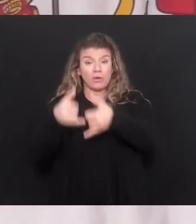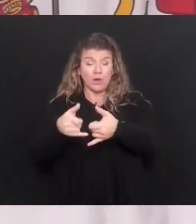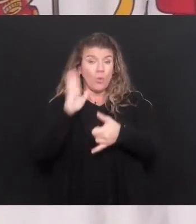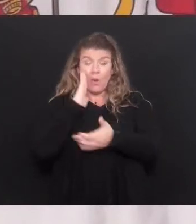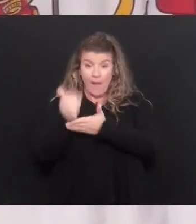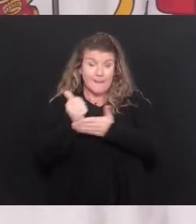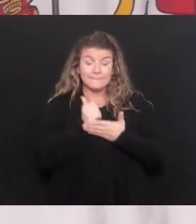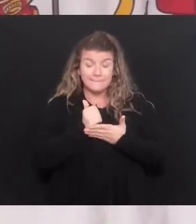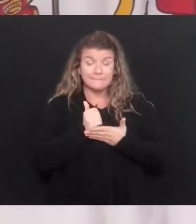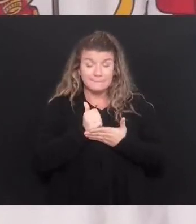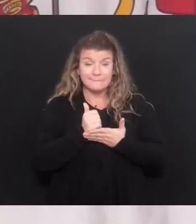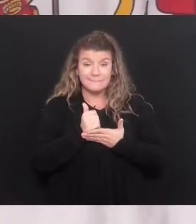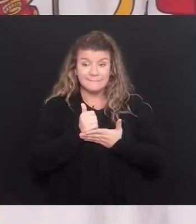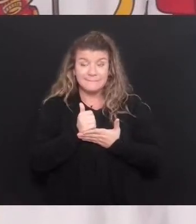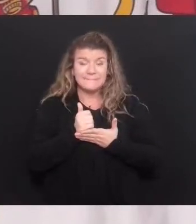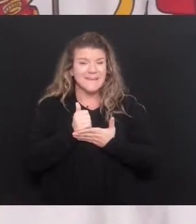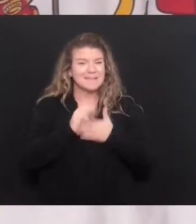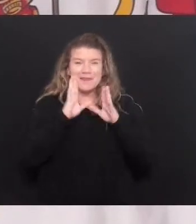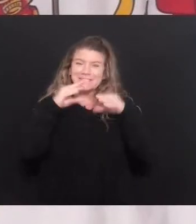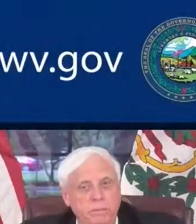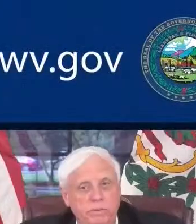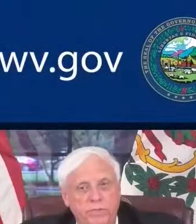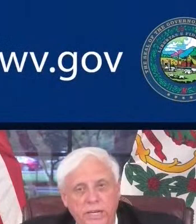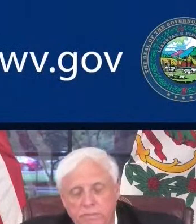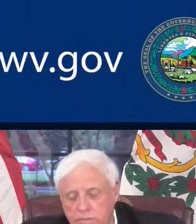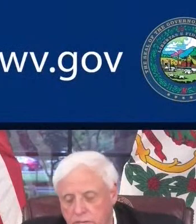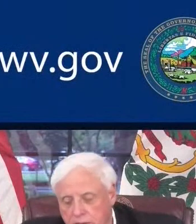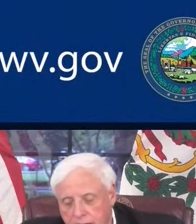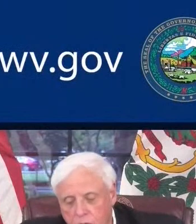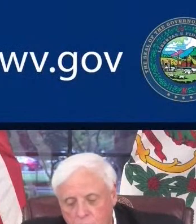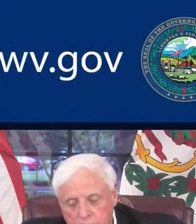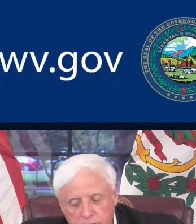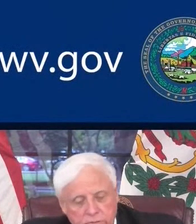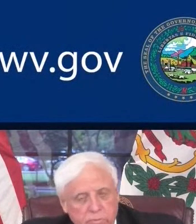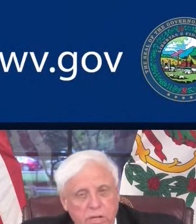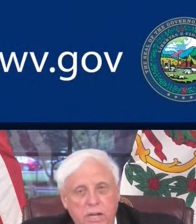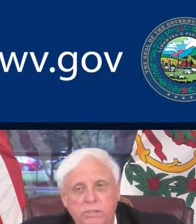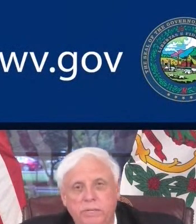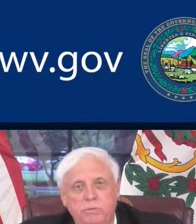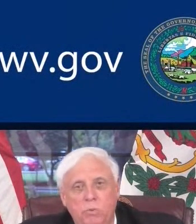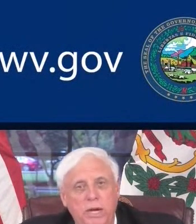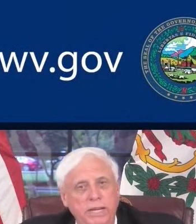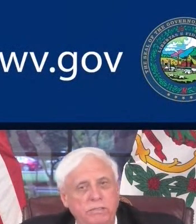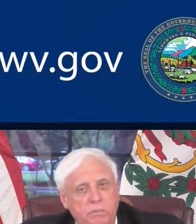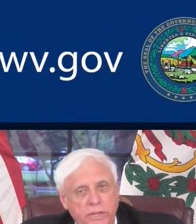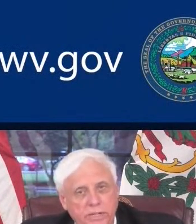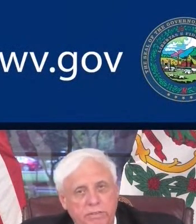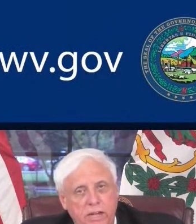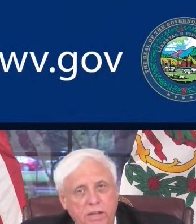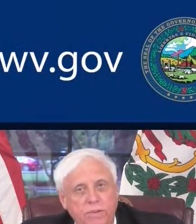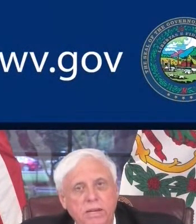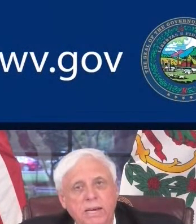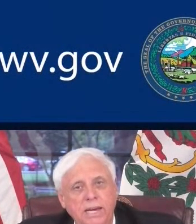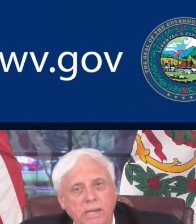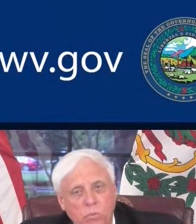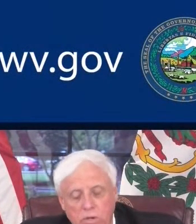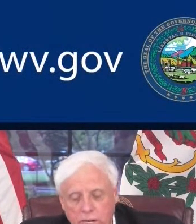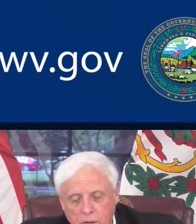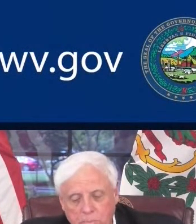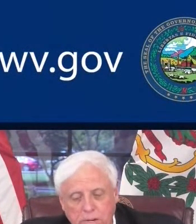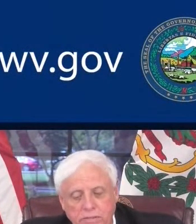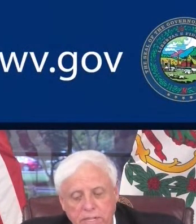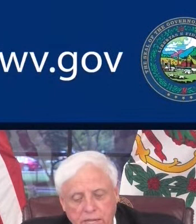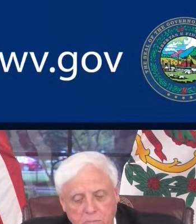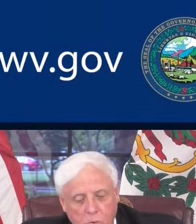us and everything to put a smile on a bunch of people's faces. It will give some scholarships away and some neat stuff, and it will